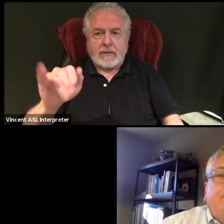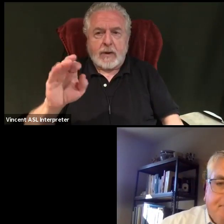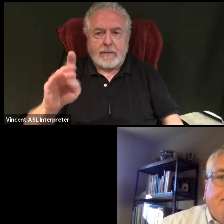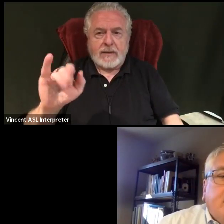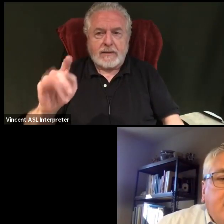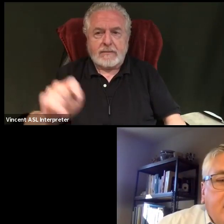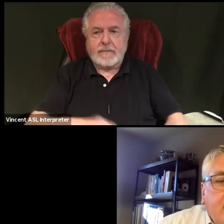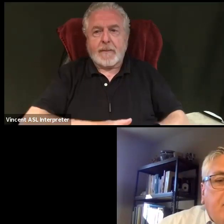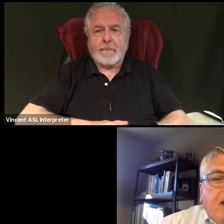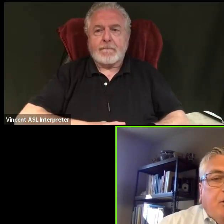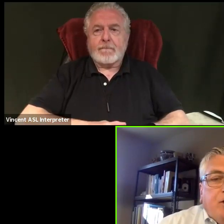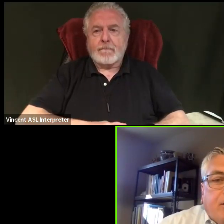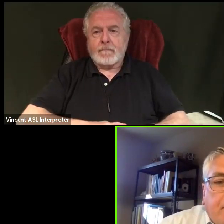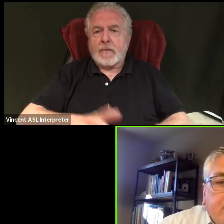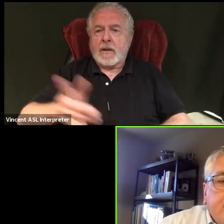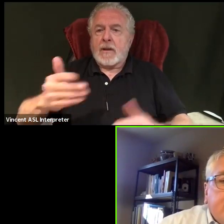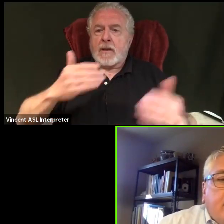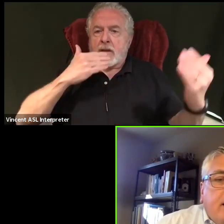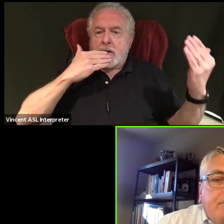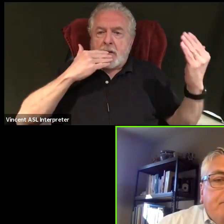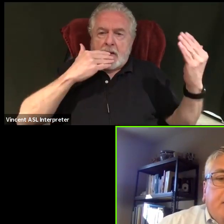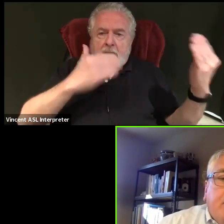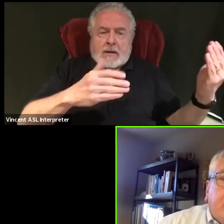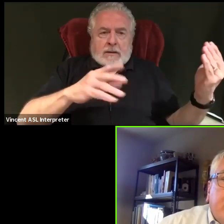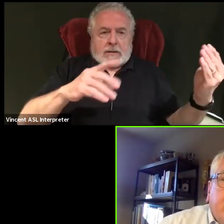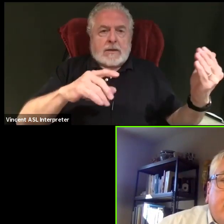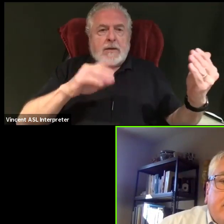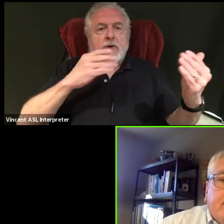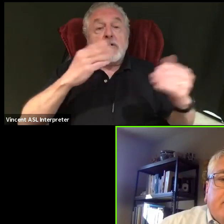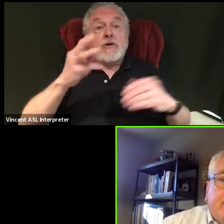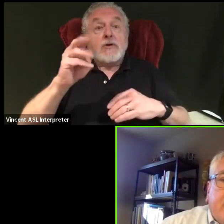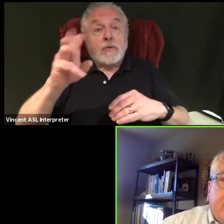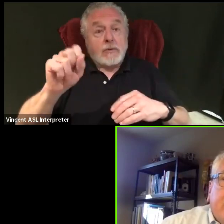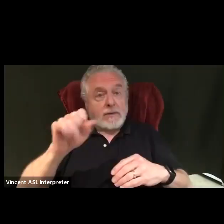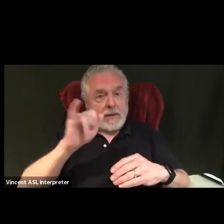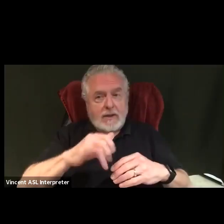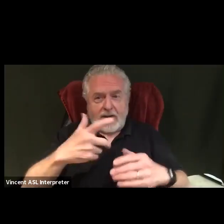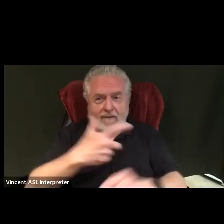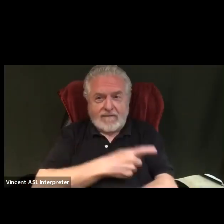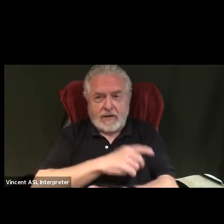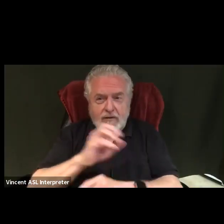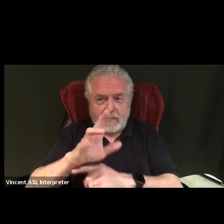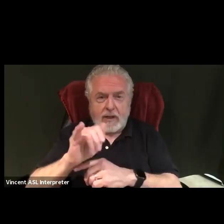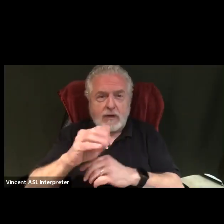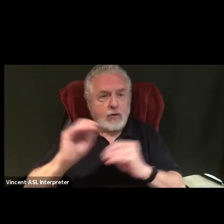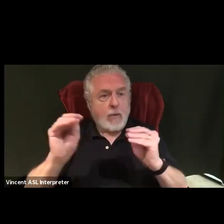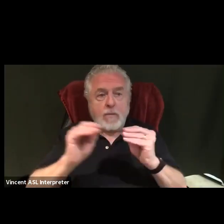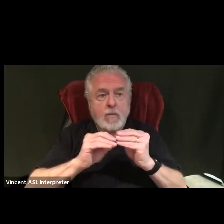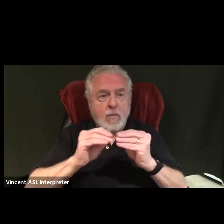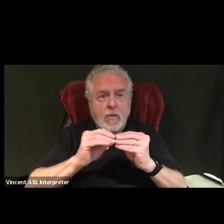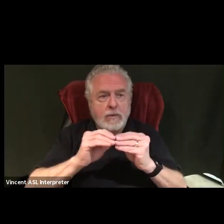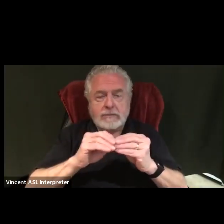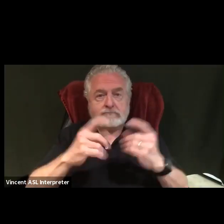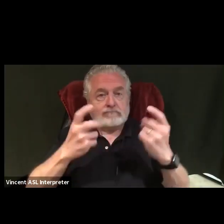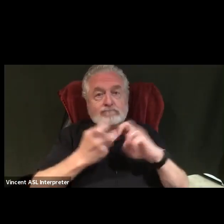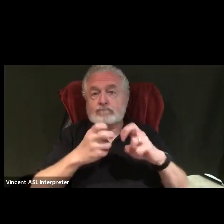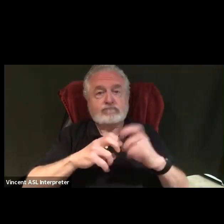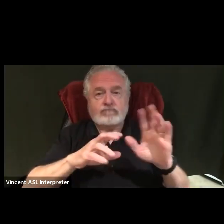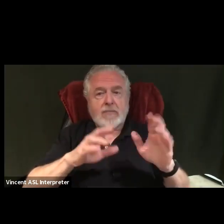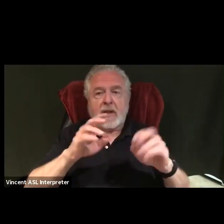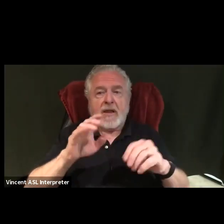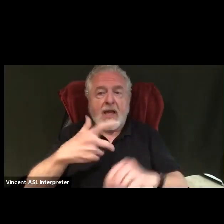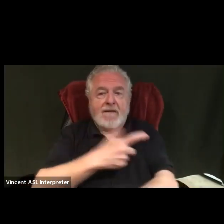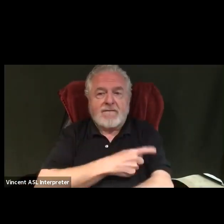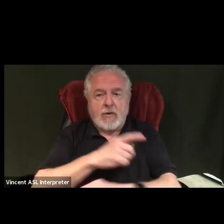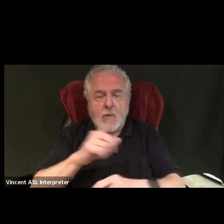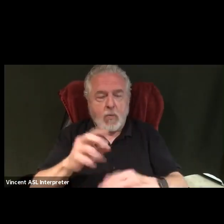Rabbit? Thank you, Chair Hopkins. You know, the good news is the vaccine supply is no longer an issue. Vaccine